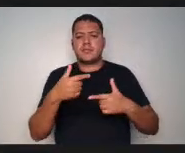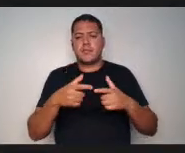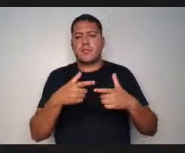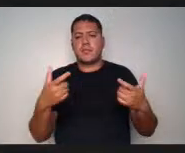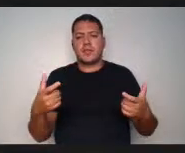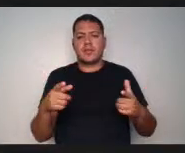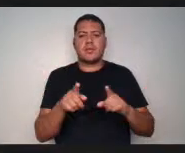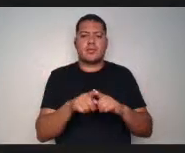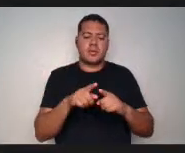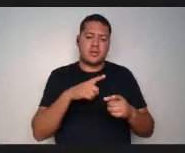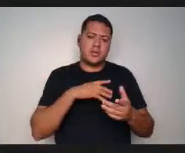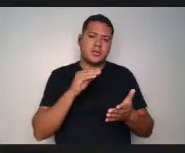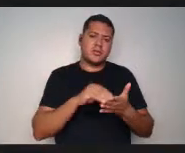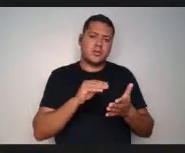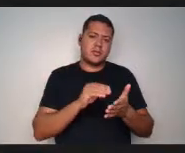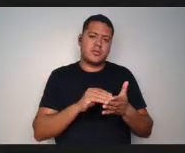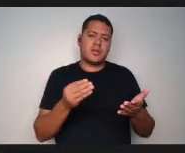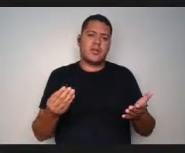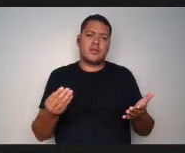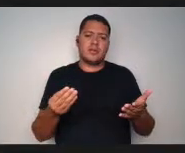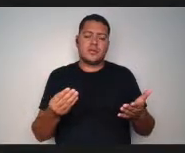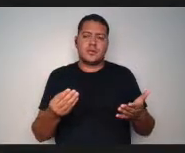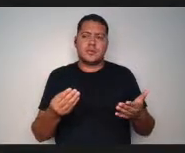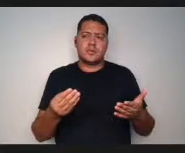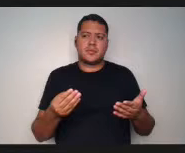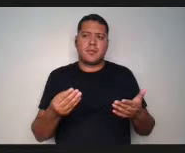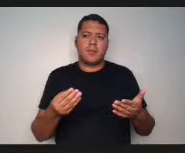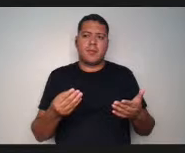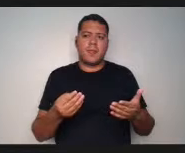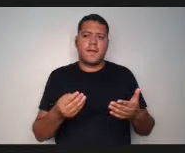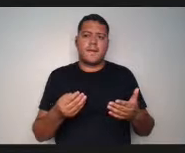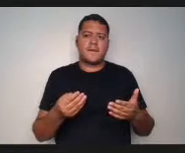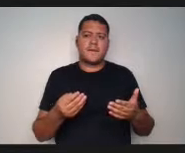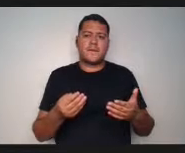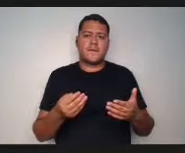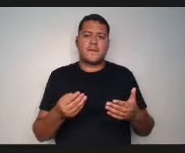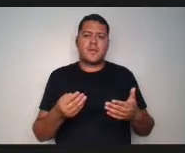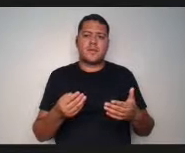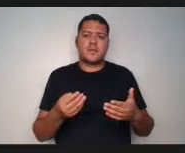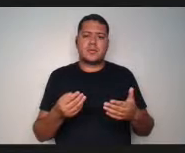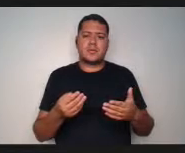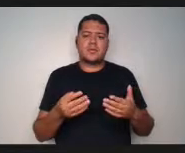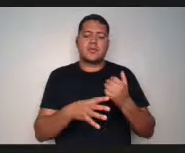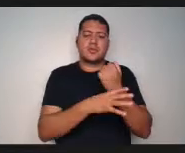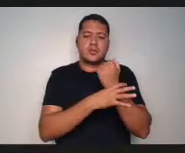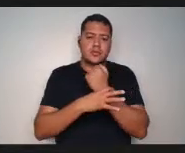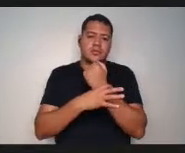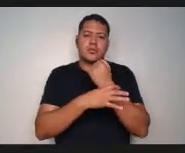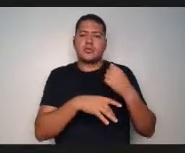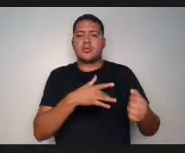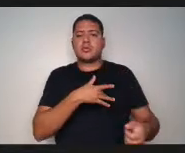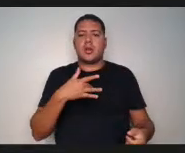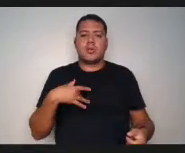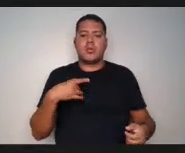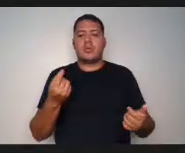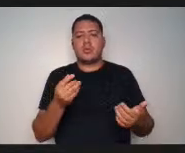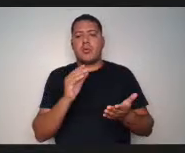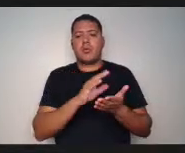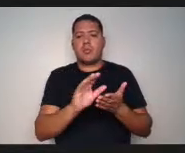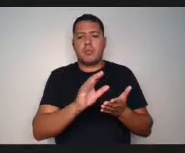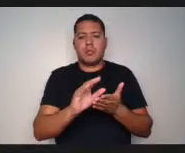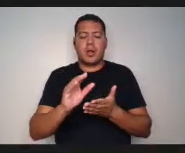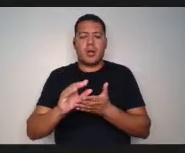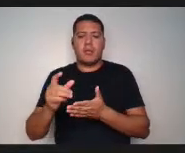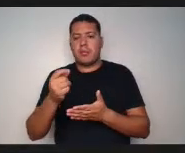is a major stressor that is impacted by the pandemic, but also is a